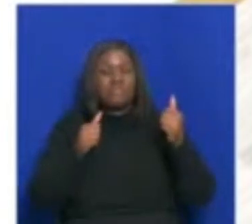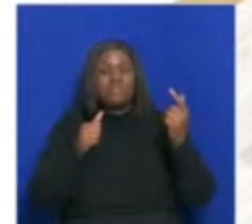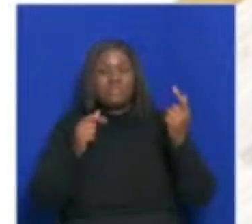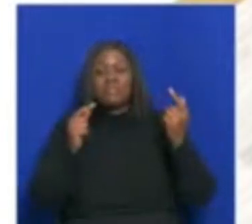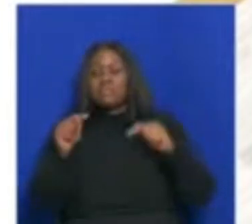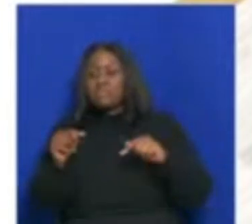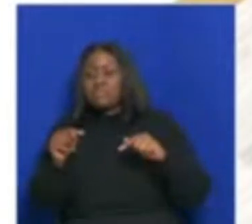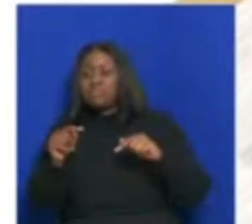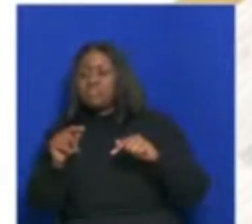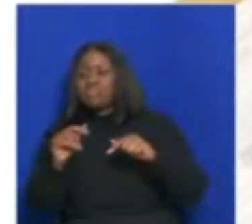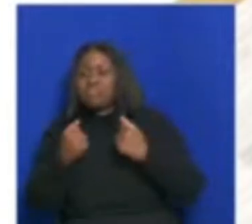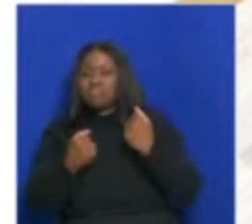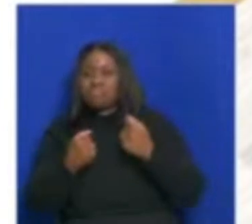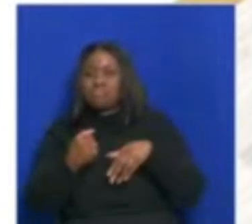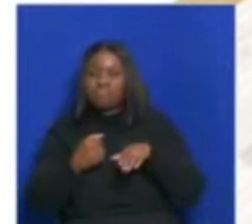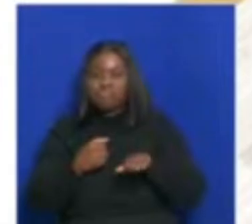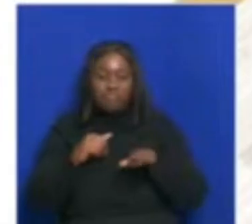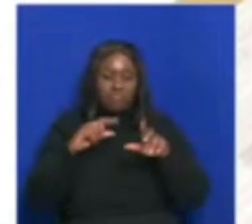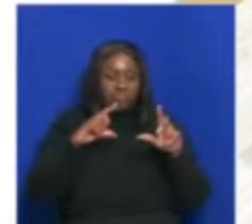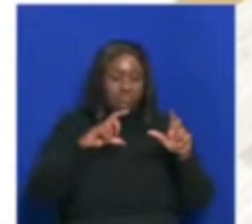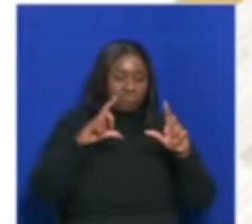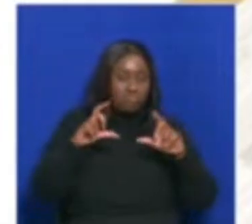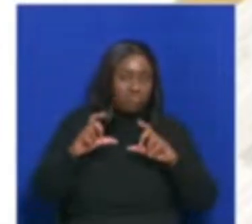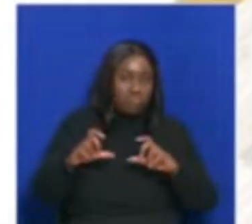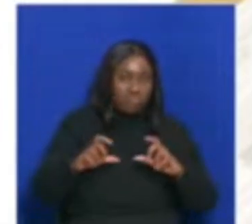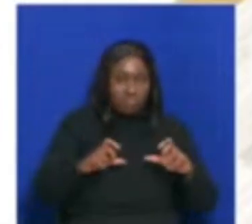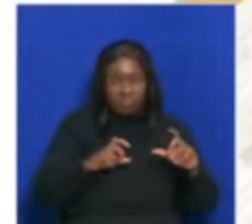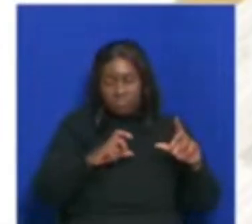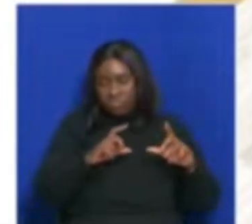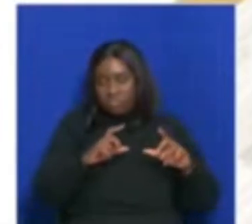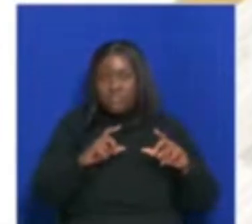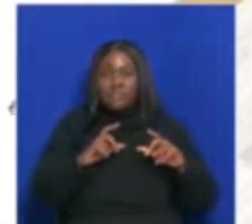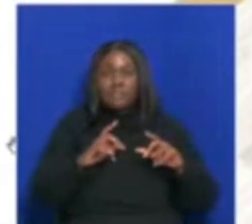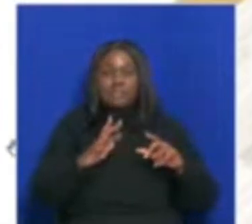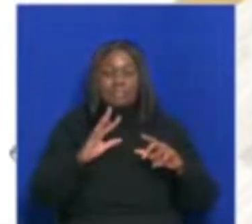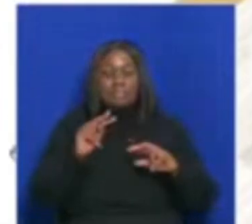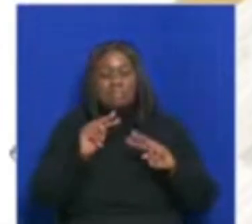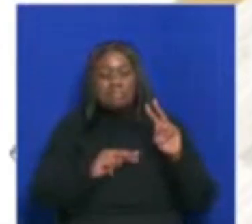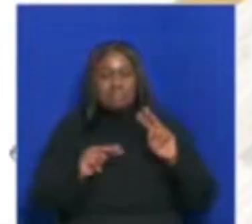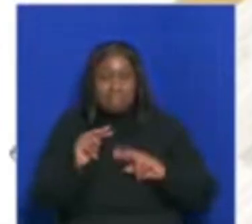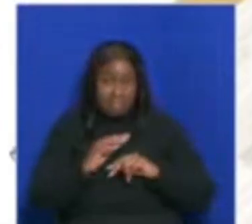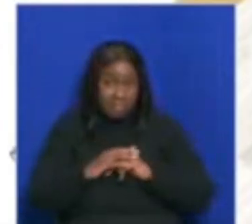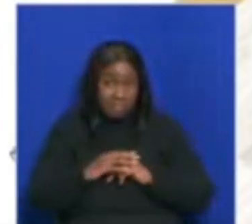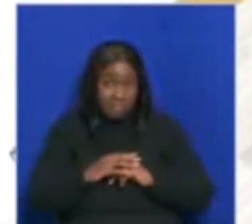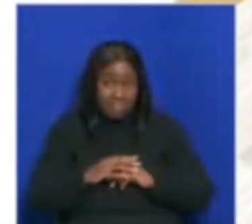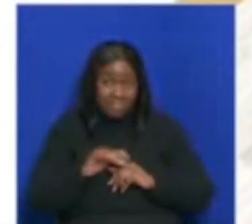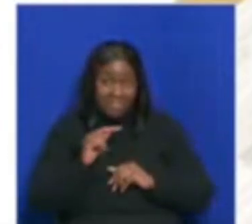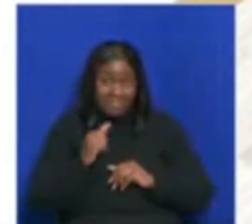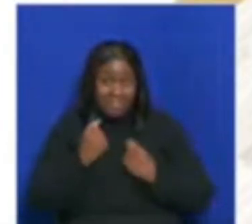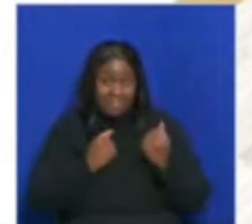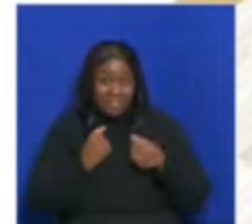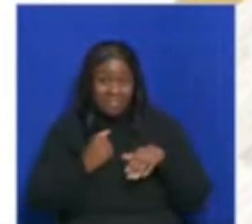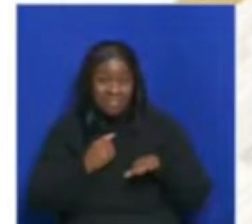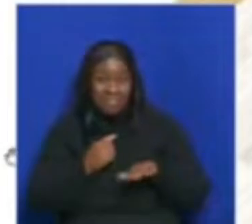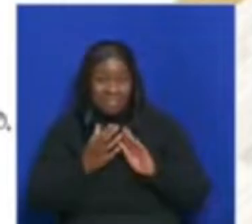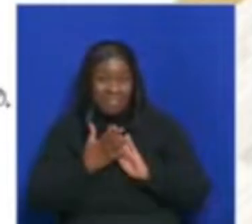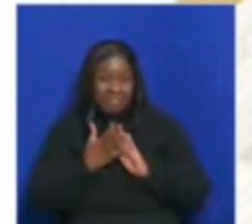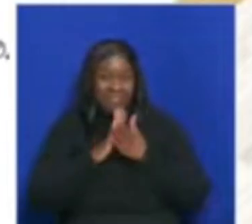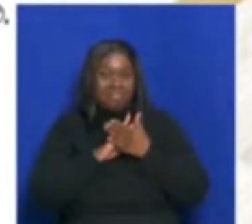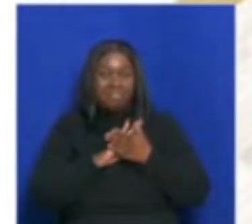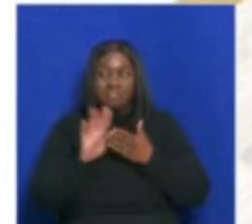by members of LCRC. Due to the extensive damage to his vehicle, it was towed to Pinetown Police